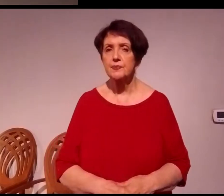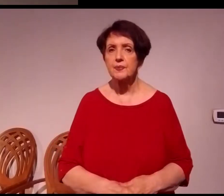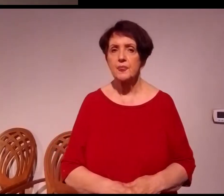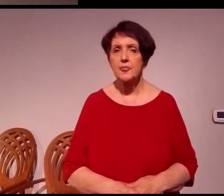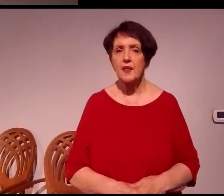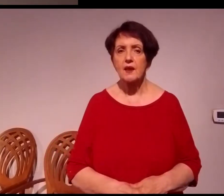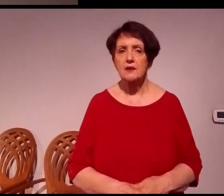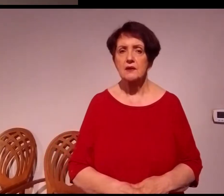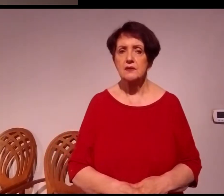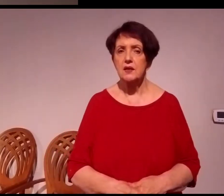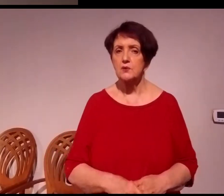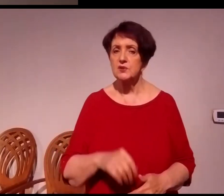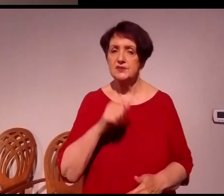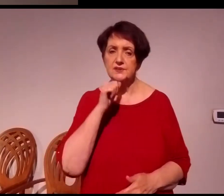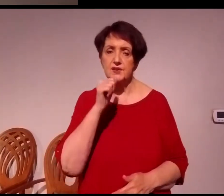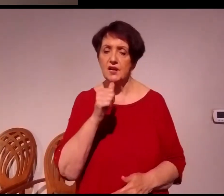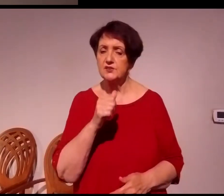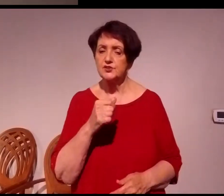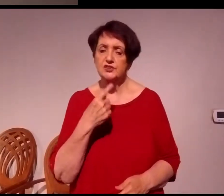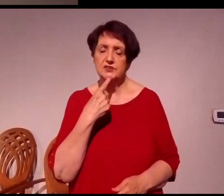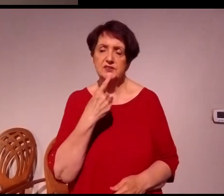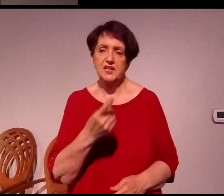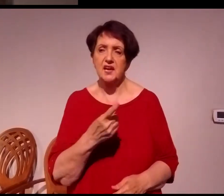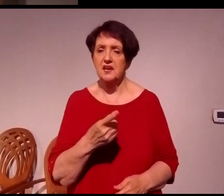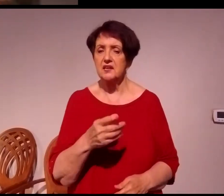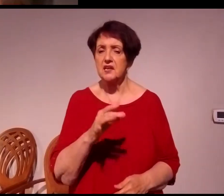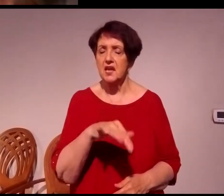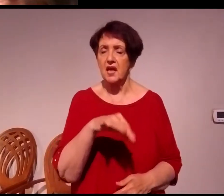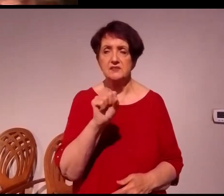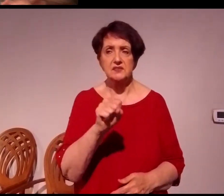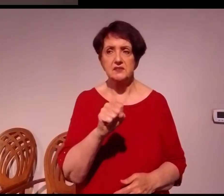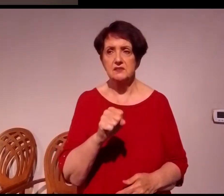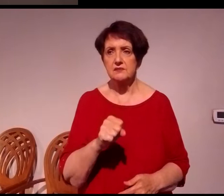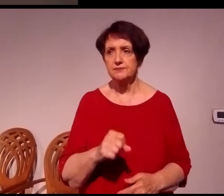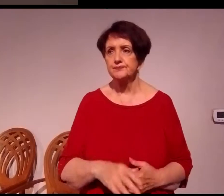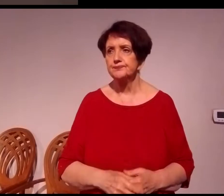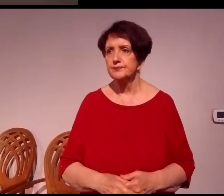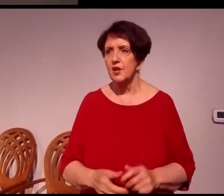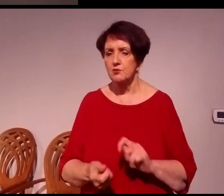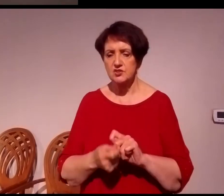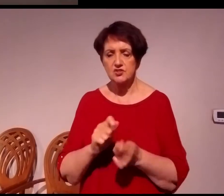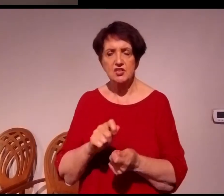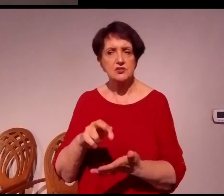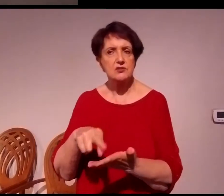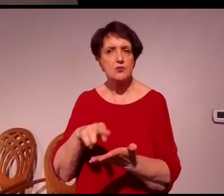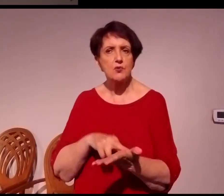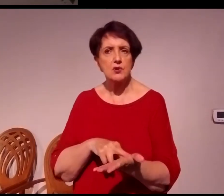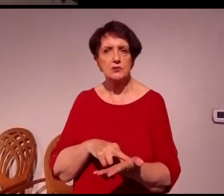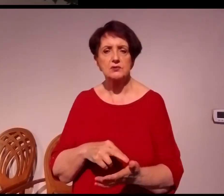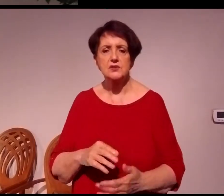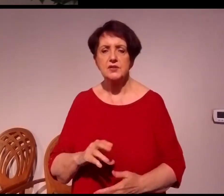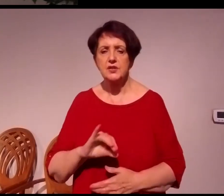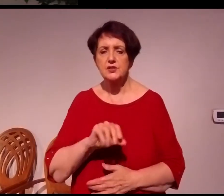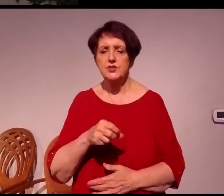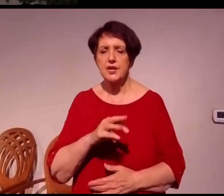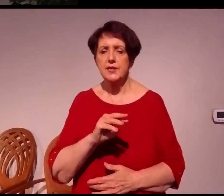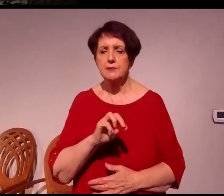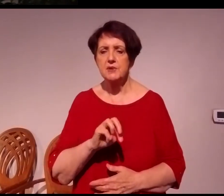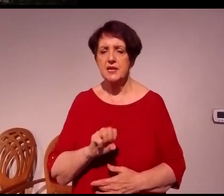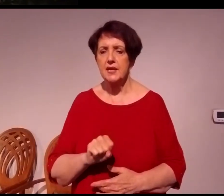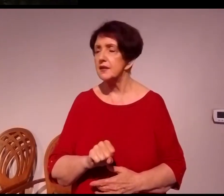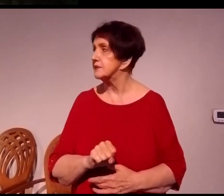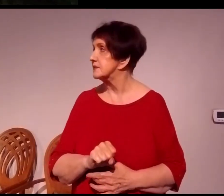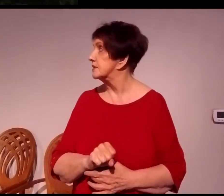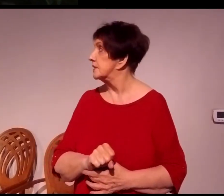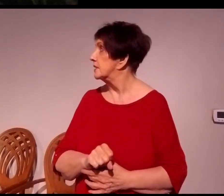No longer saying just an unthinking yes. James Aldrich, I can't pronounce his name,